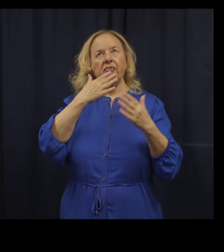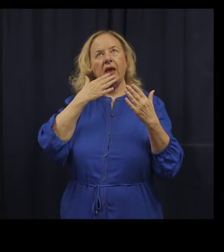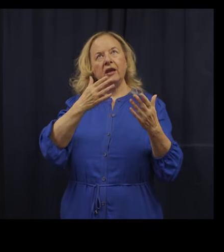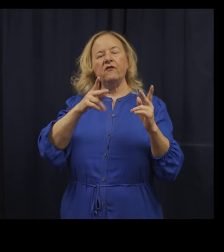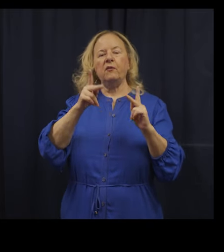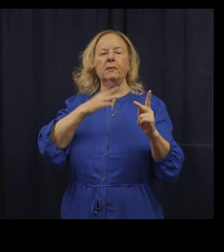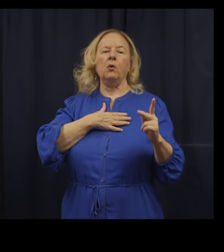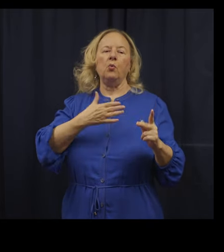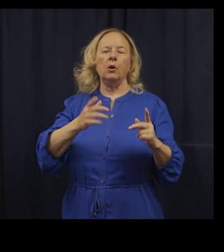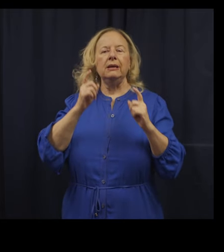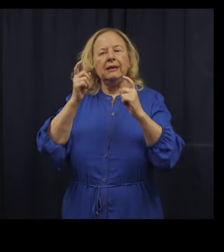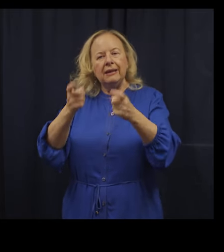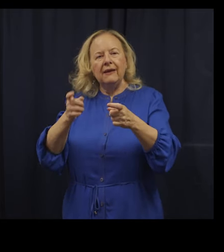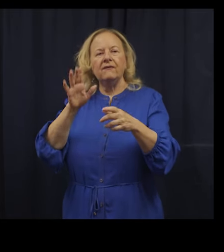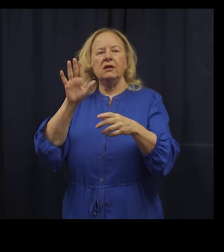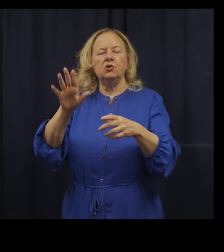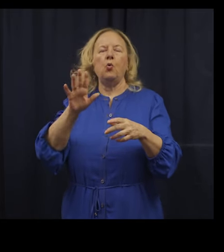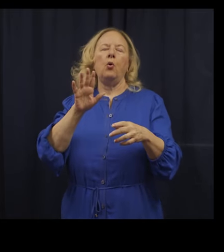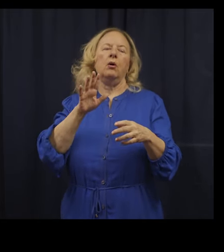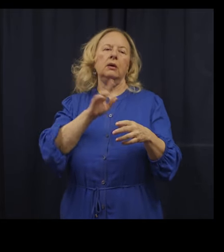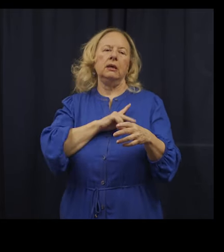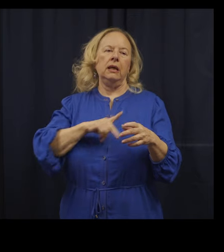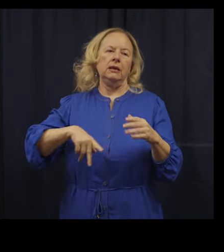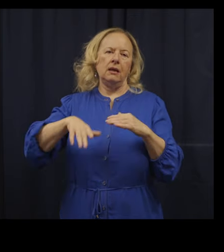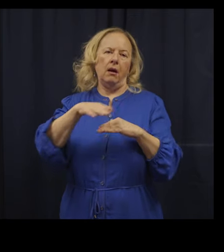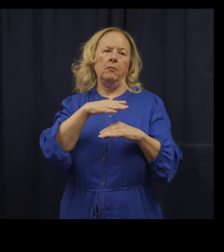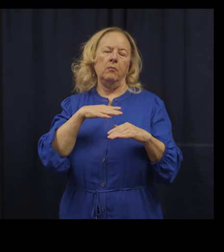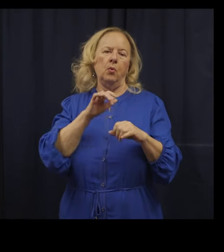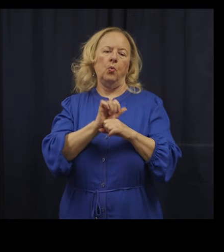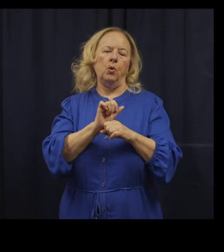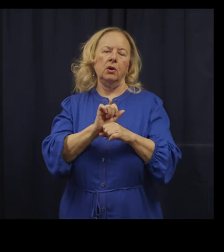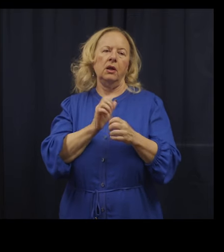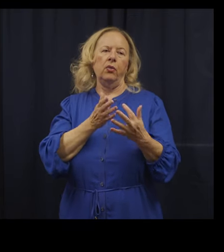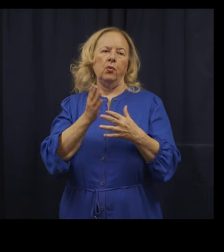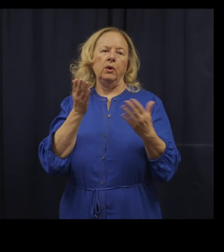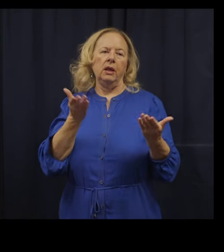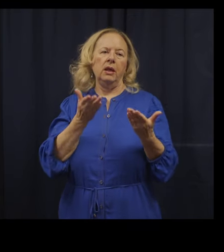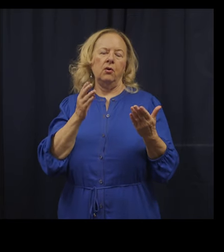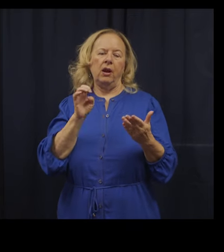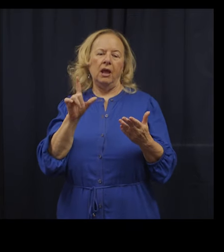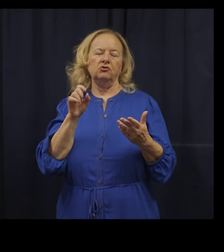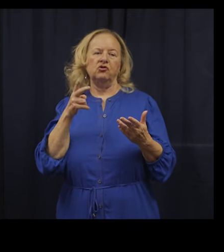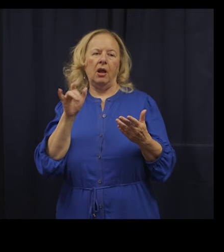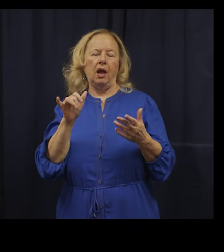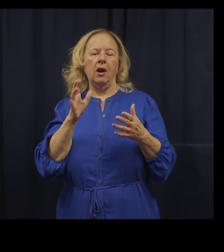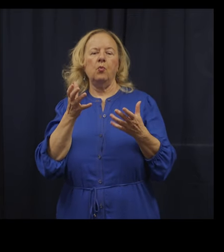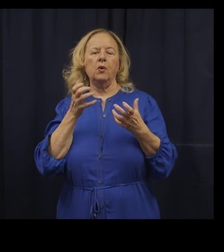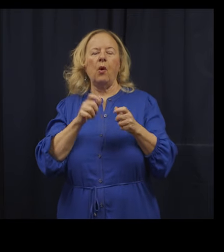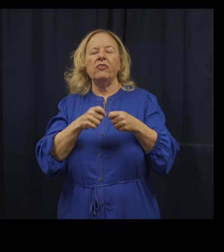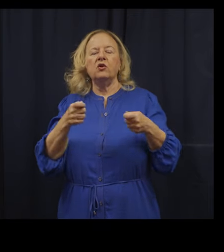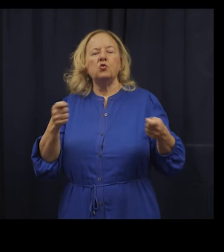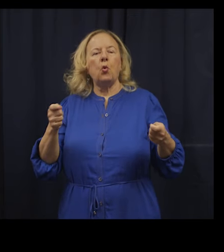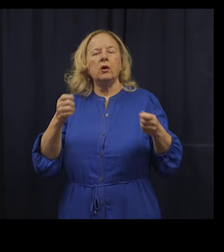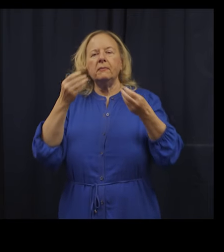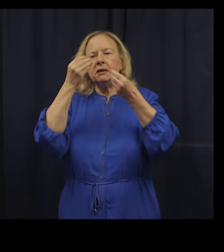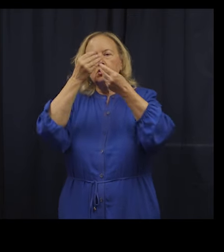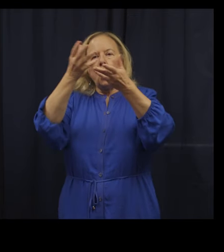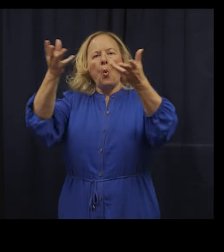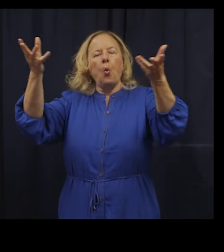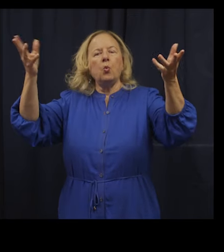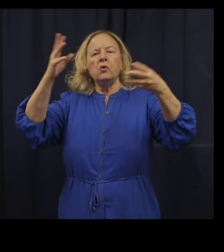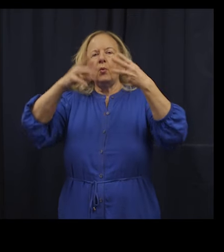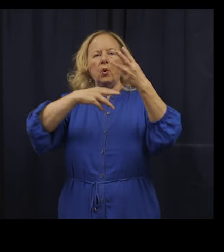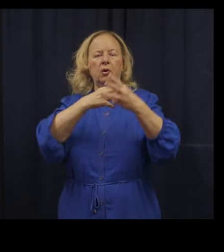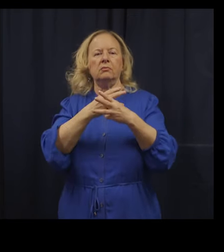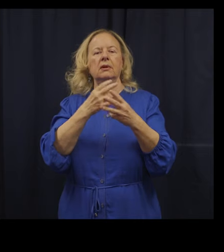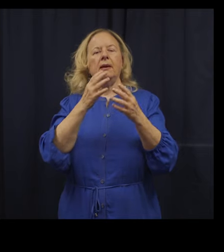willingly give into your kingdom, working through here at El Shaddai. Well, we want to take a lot of your tour to all of the world.